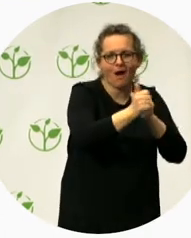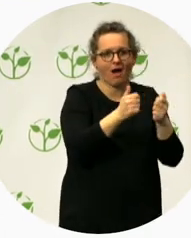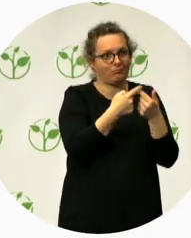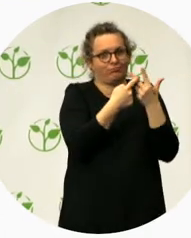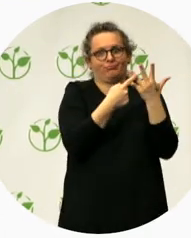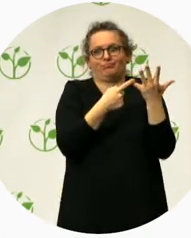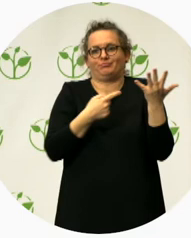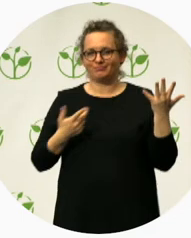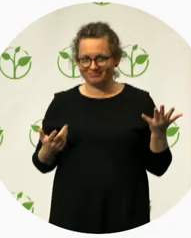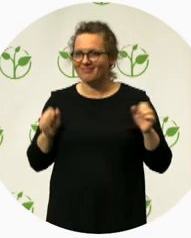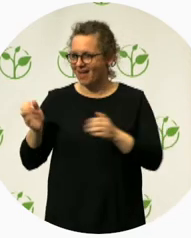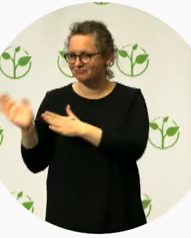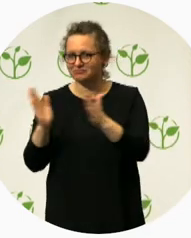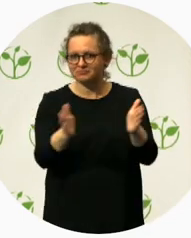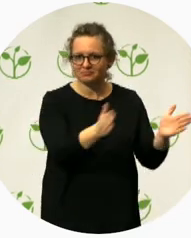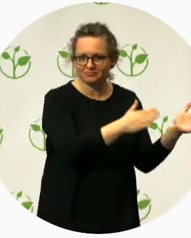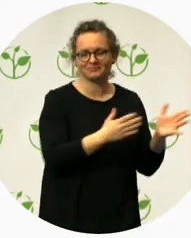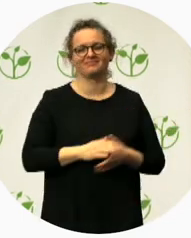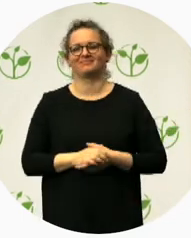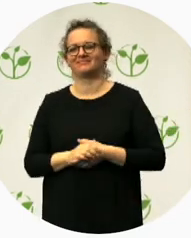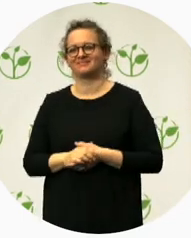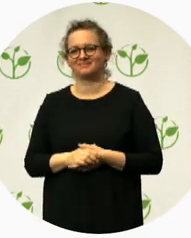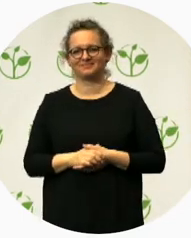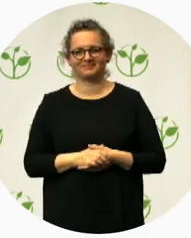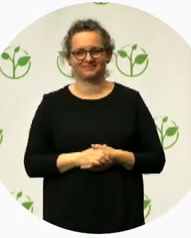exciting. It's also being used in research across the